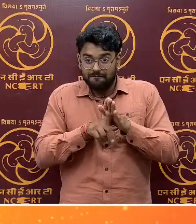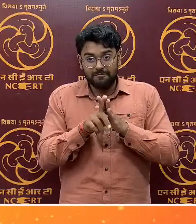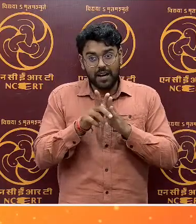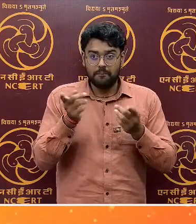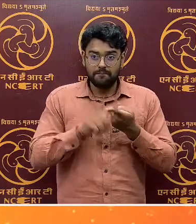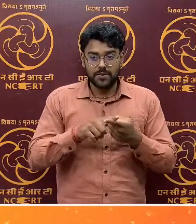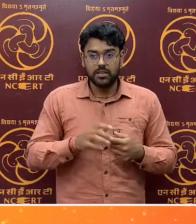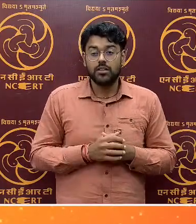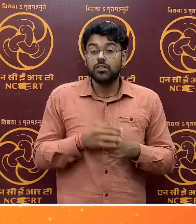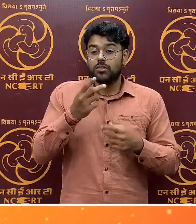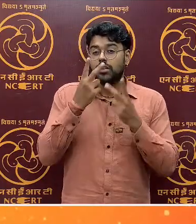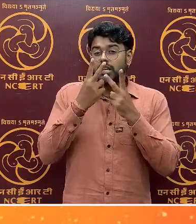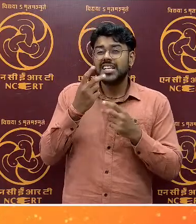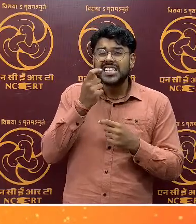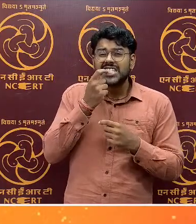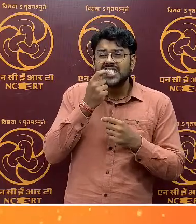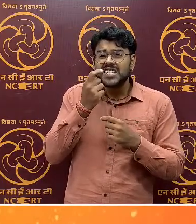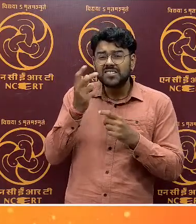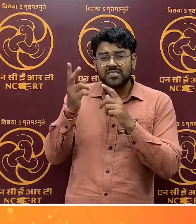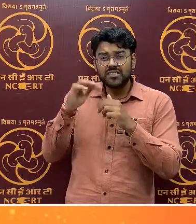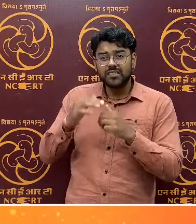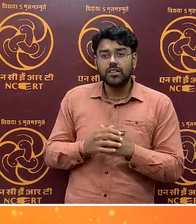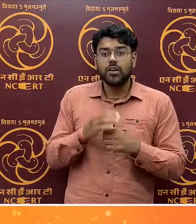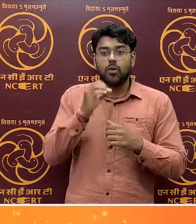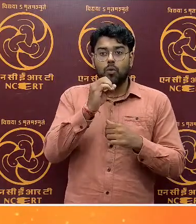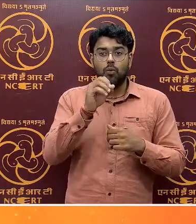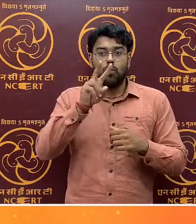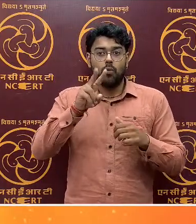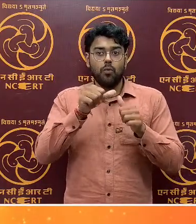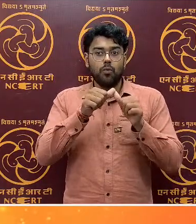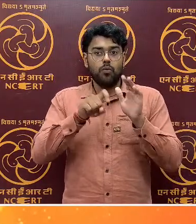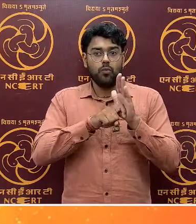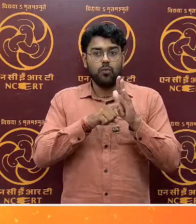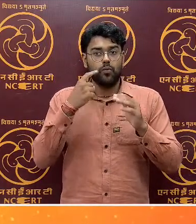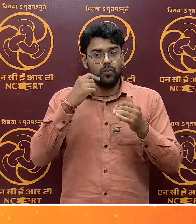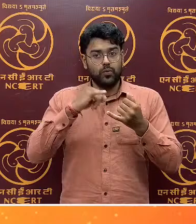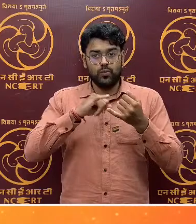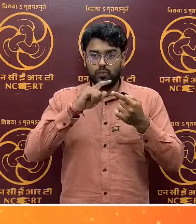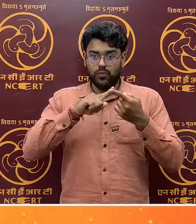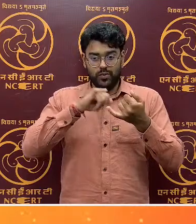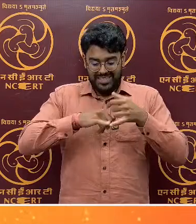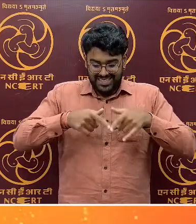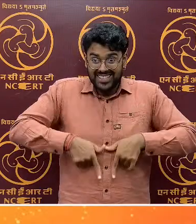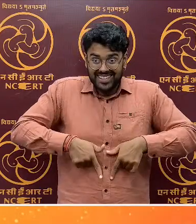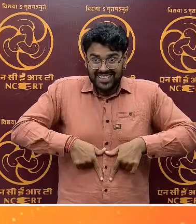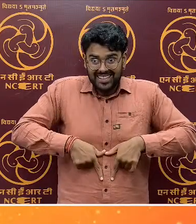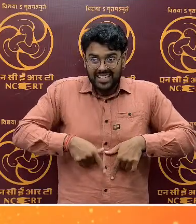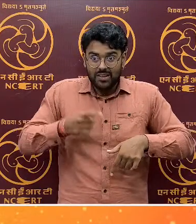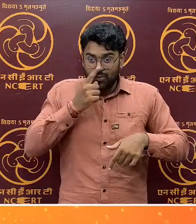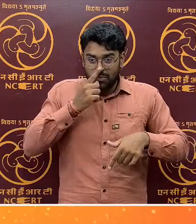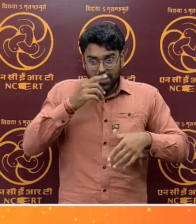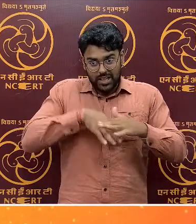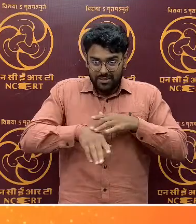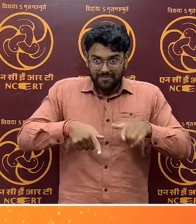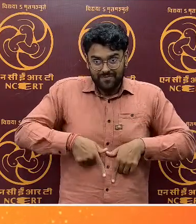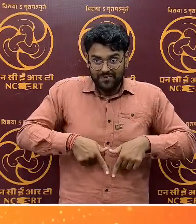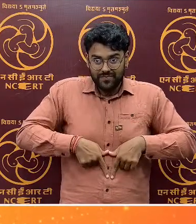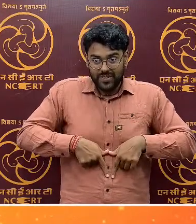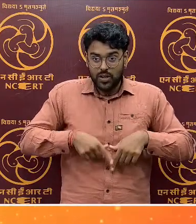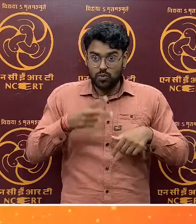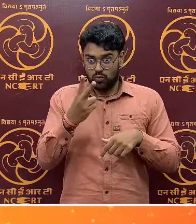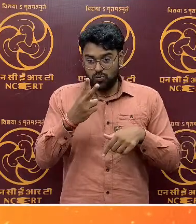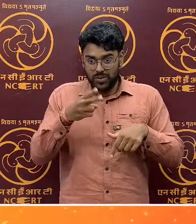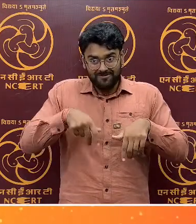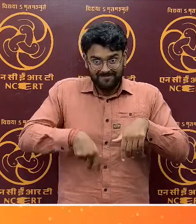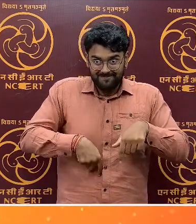these white structures? Yes. They are called as ovaries. Okay. So we have got 2 ovaries present in our body, and